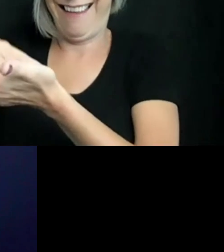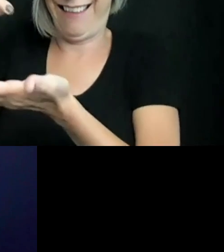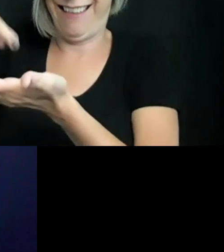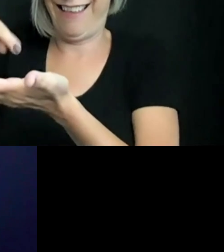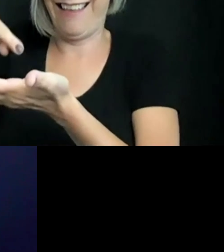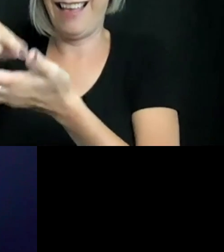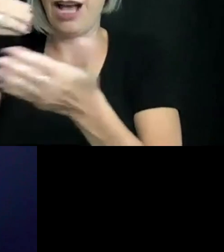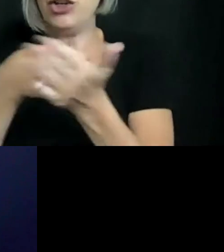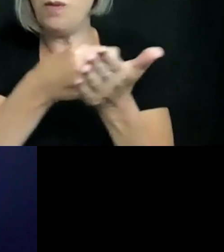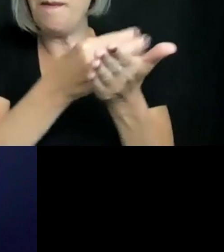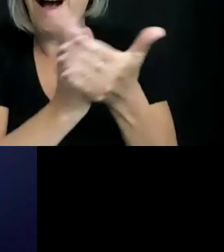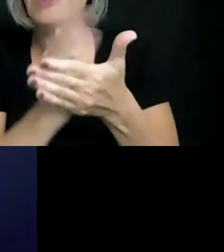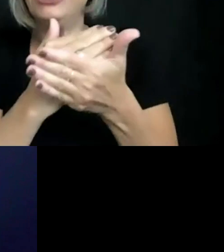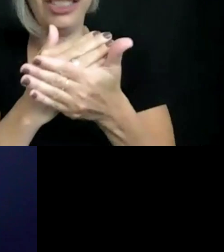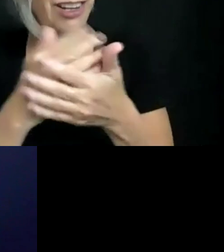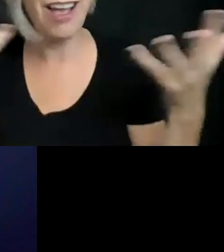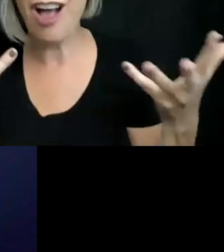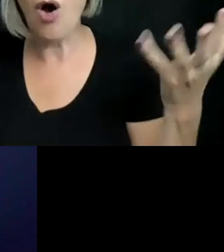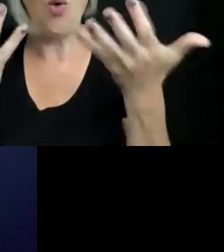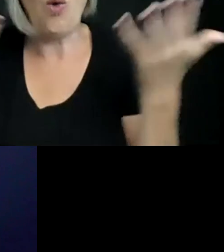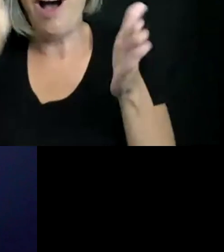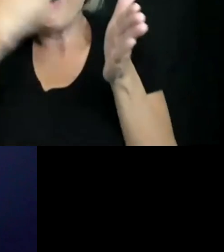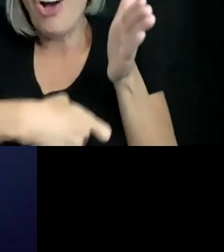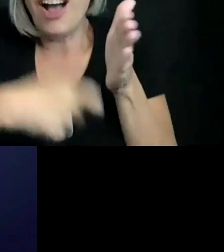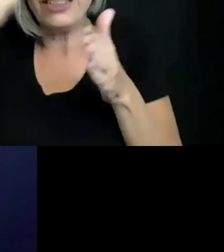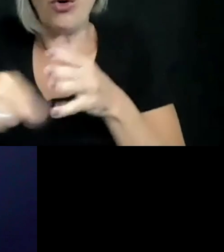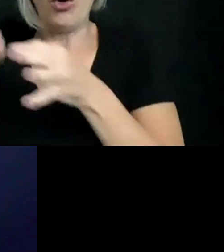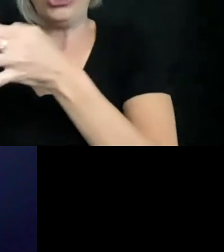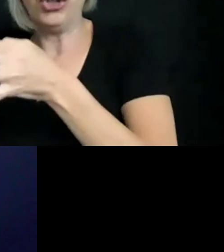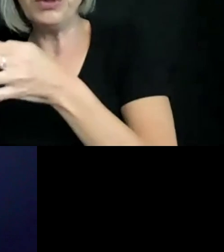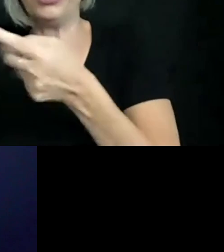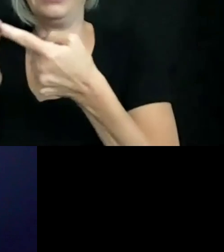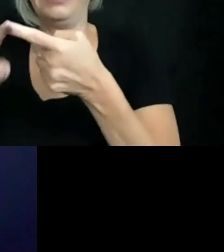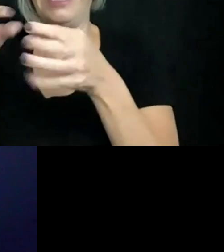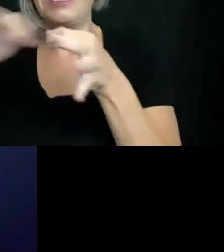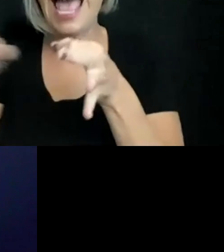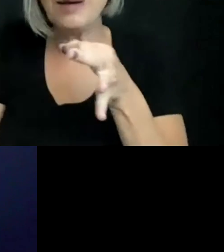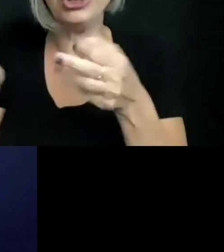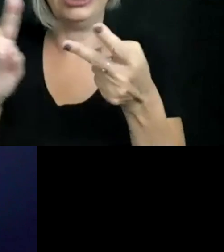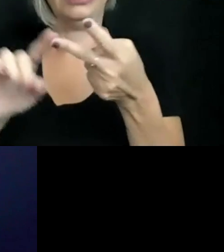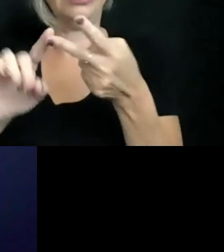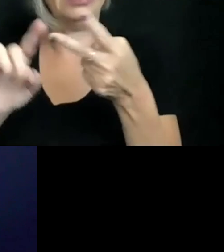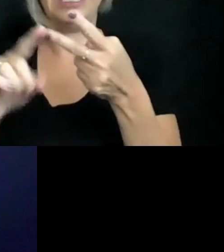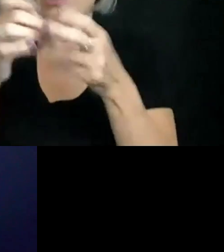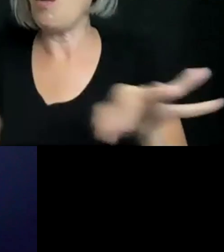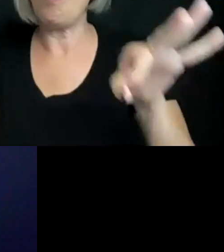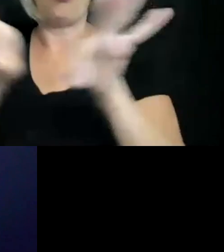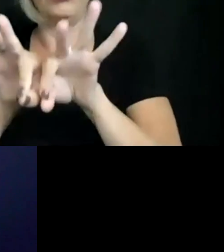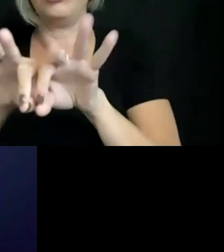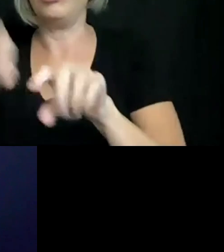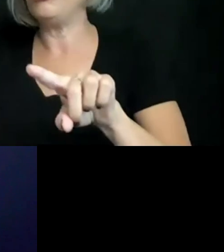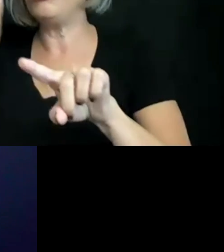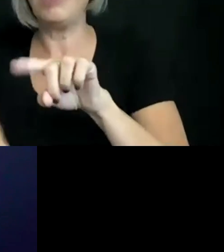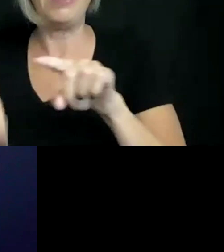you go ahead and decide in your budget, your annual budget, you go ahead and make sure that you set aside those costs for interpreters, for